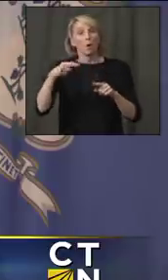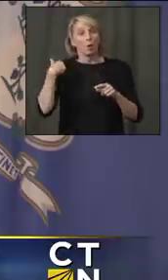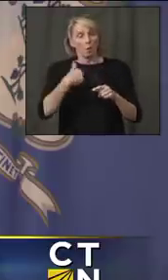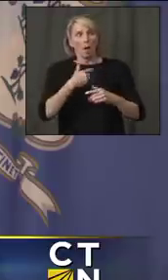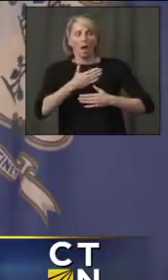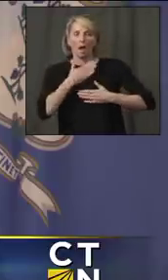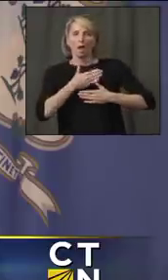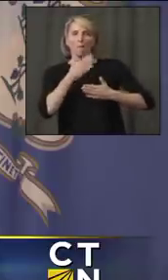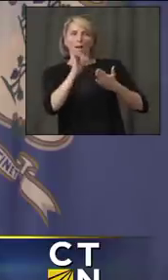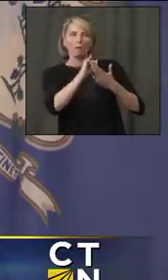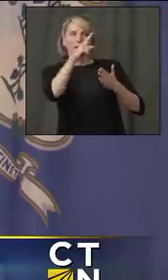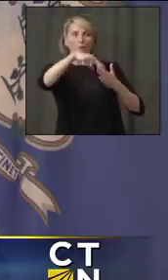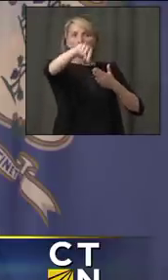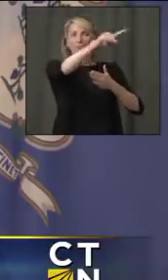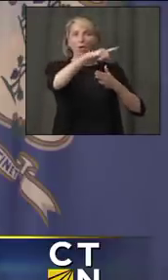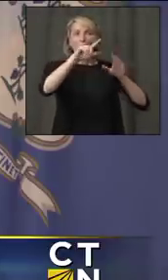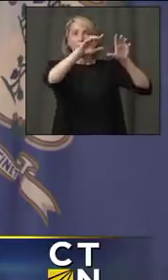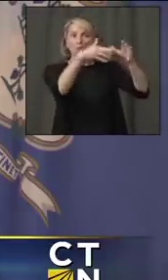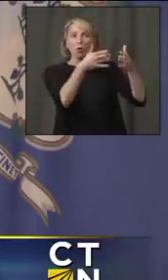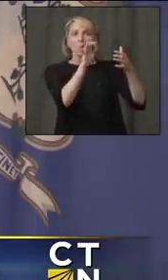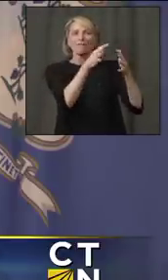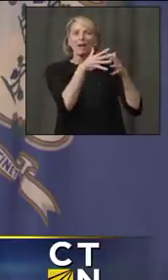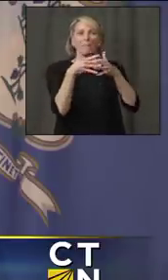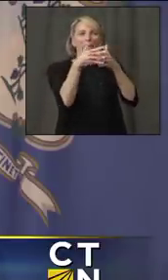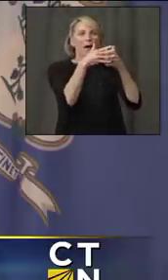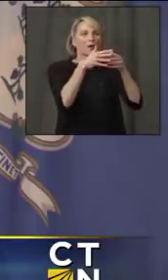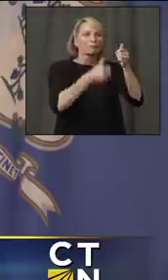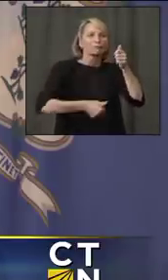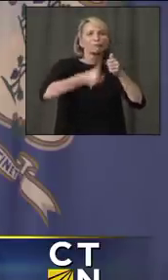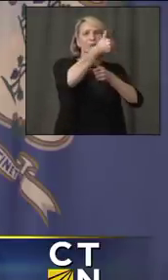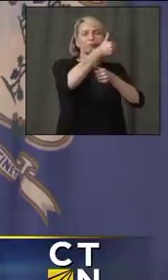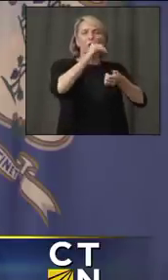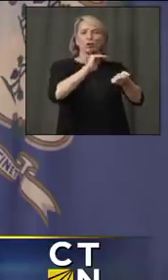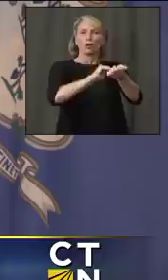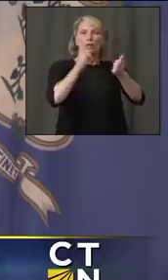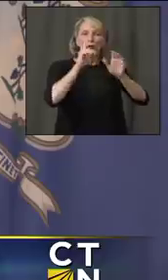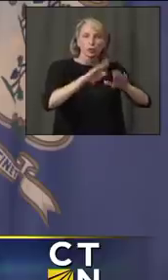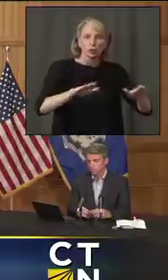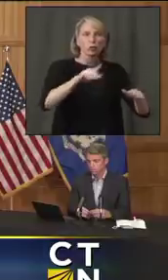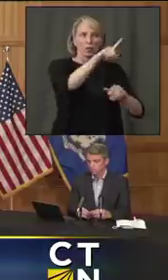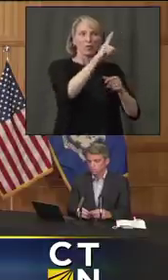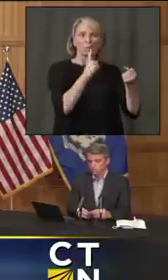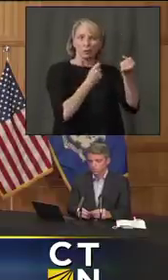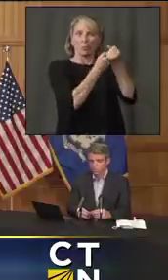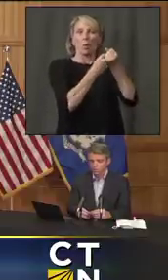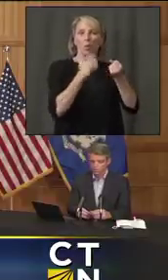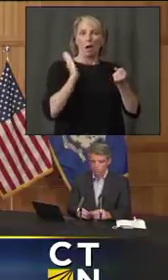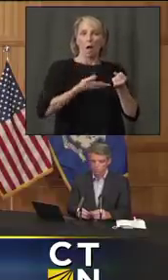trying to explain as we work with teachers and parents and students.